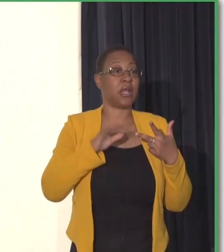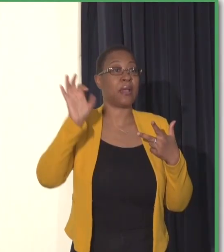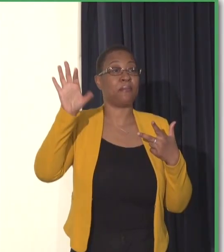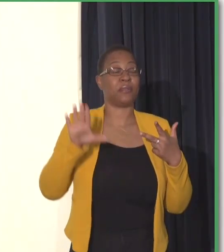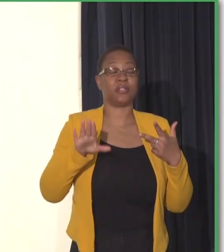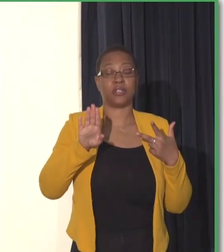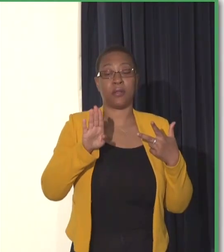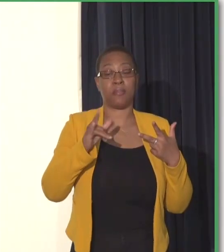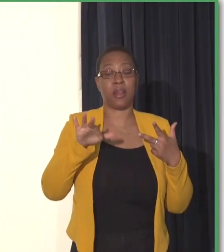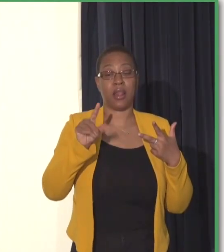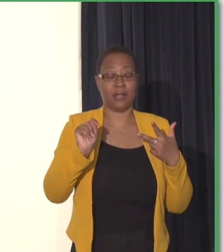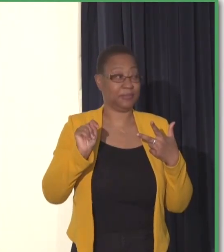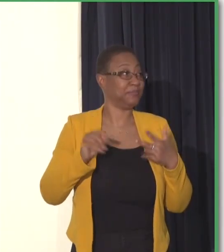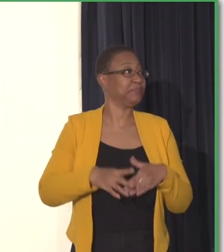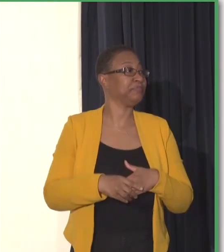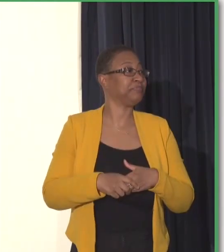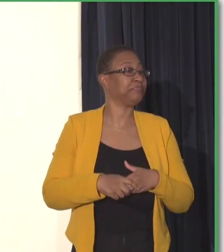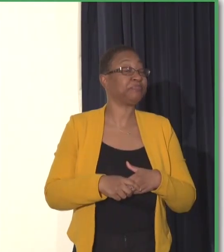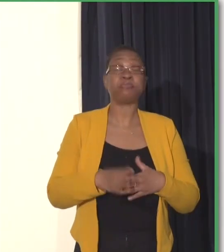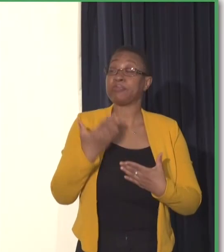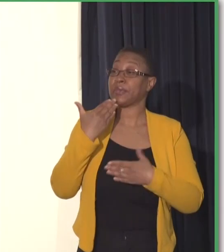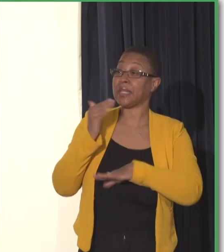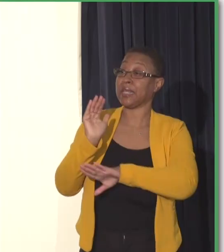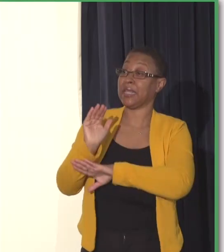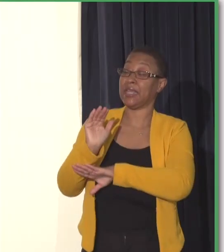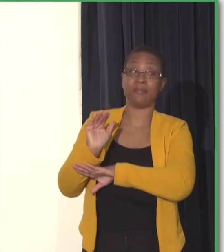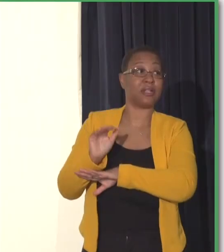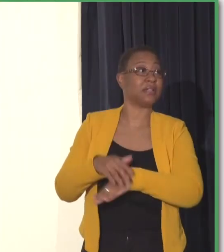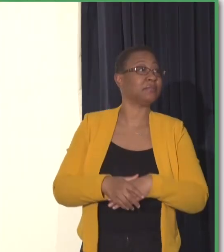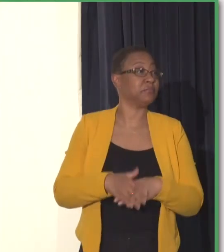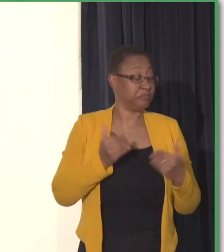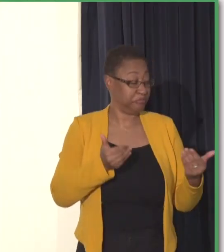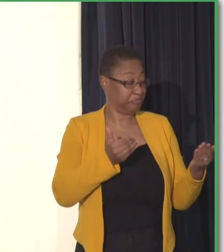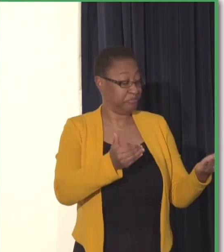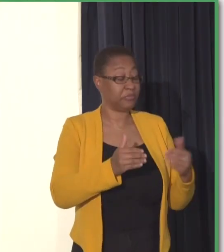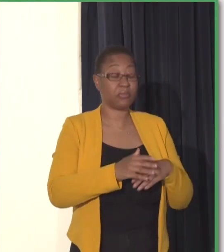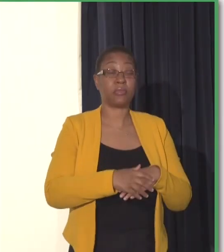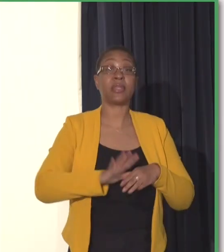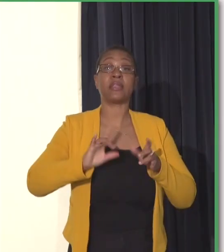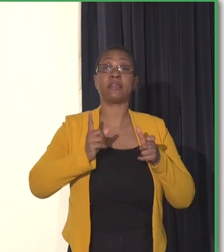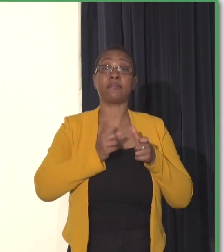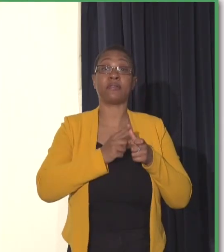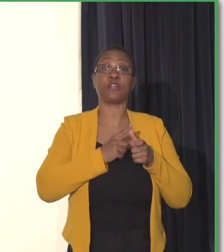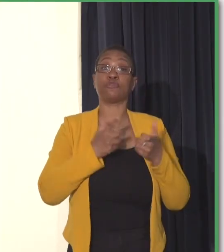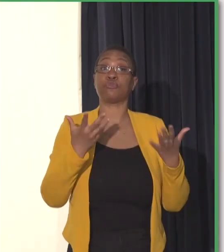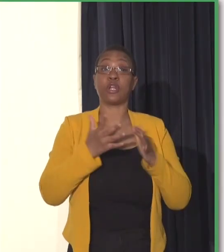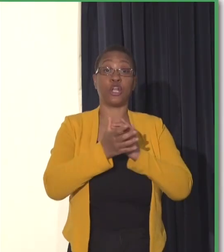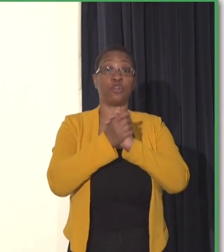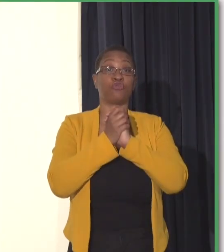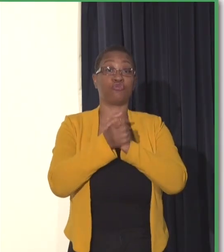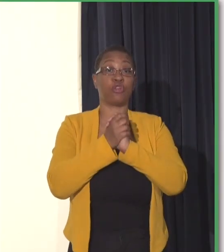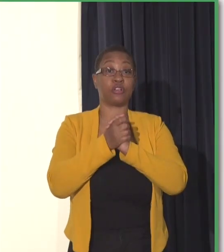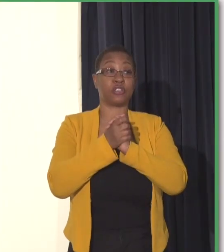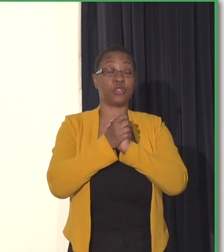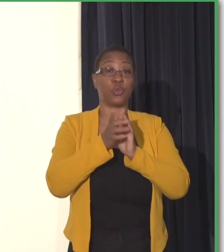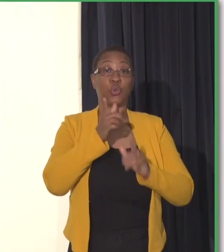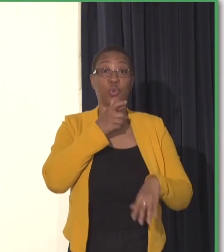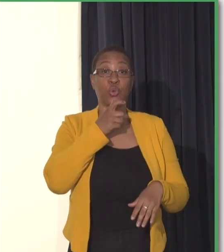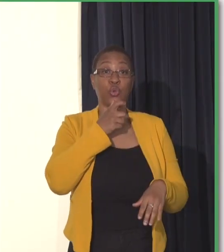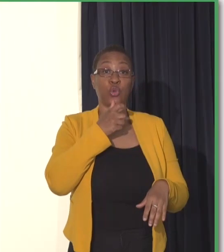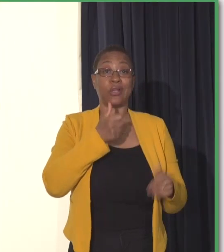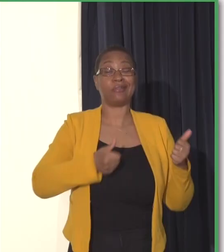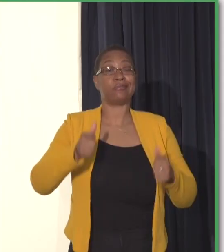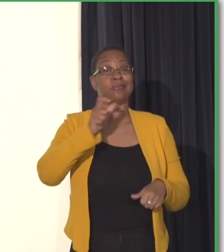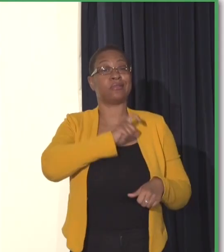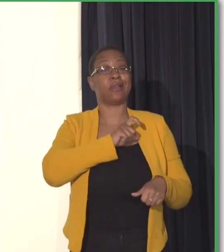Blunt. Good evening. Good evening. You may be heard. First of all, I want to say congratulations to Chief